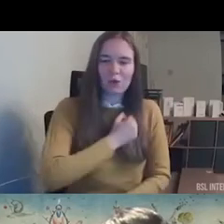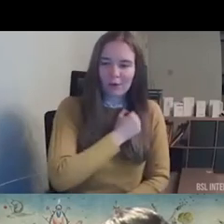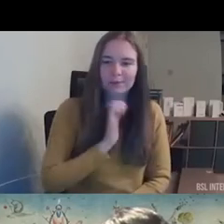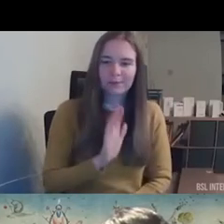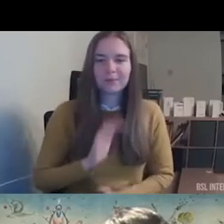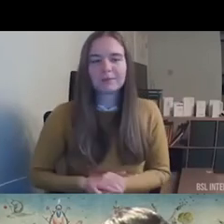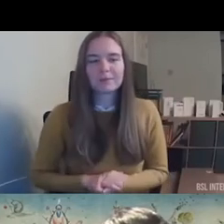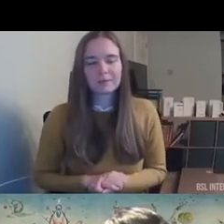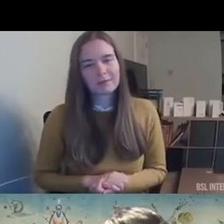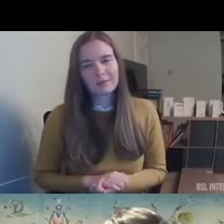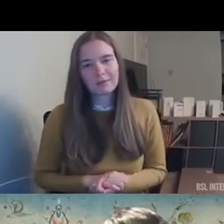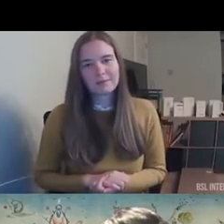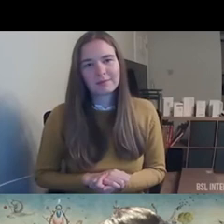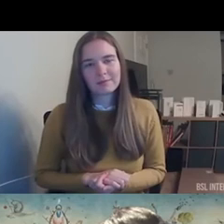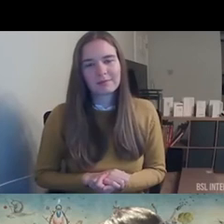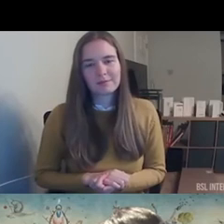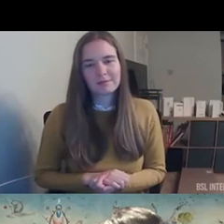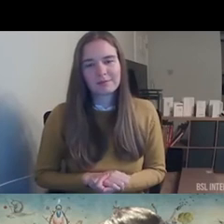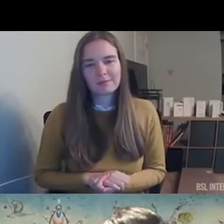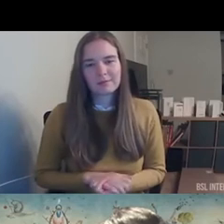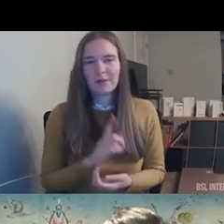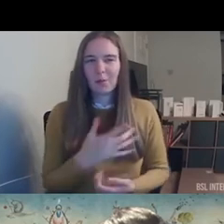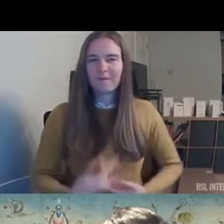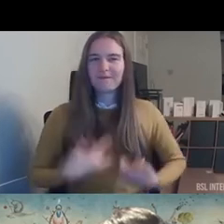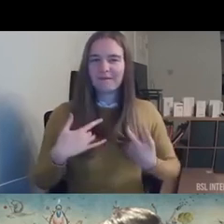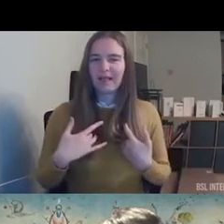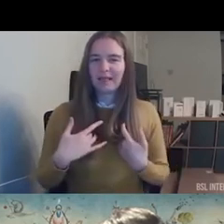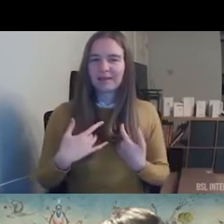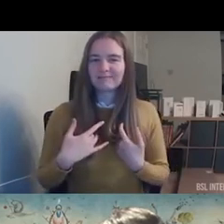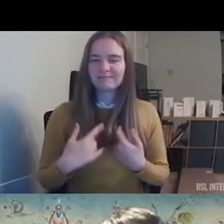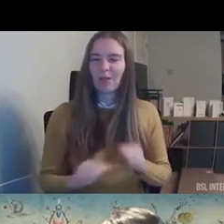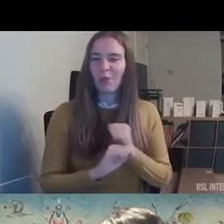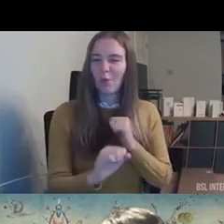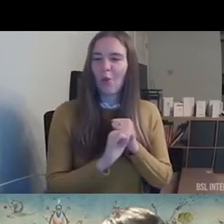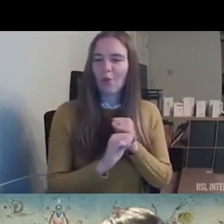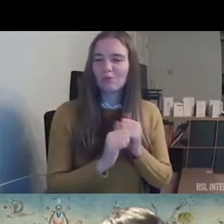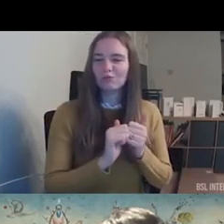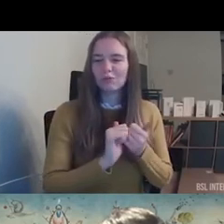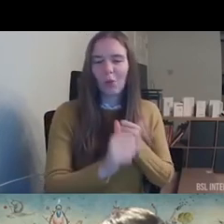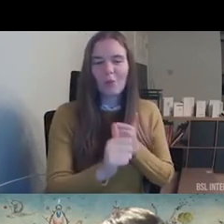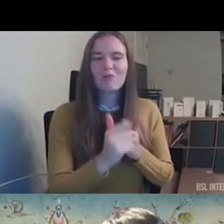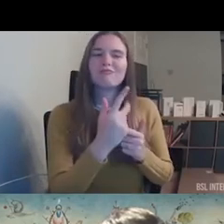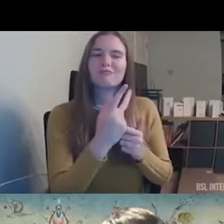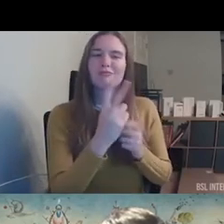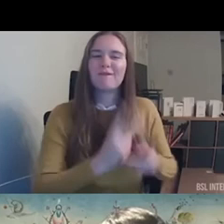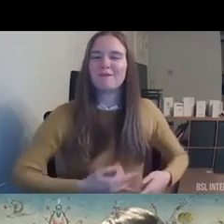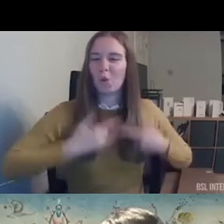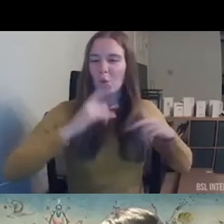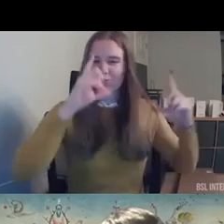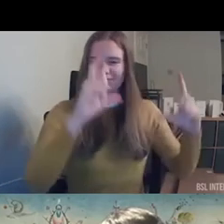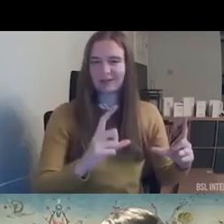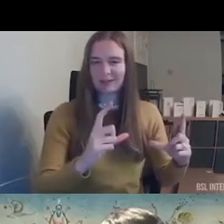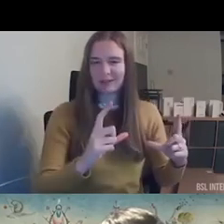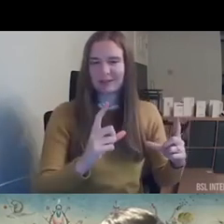And that, which, we kind of felt was the kind of corporate propaganda image, which we're all very